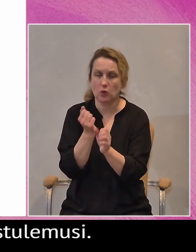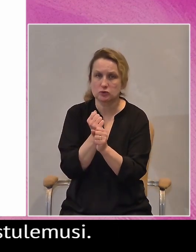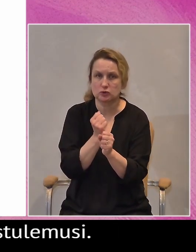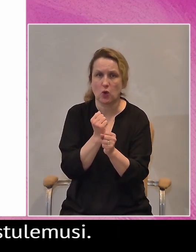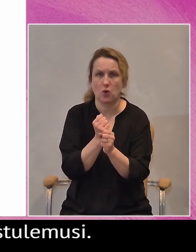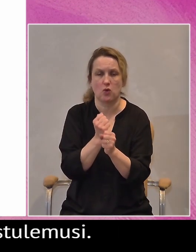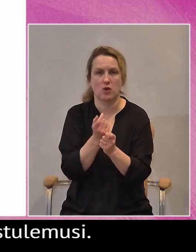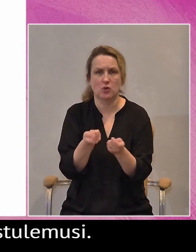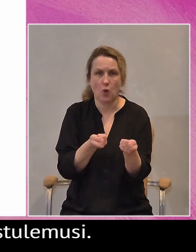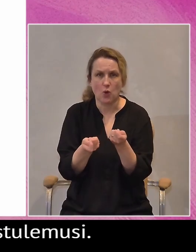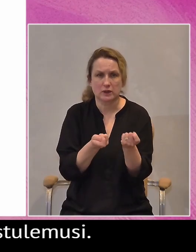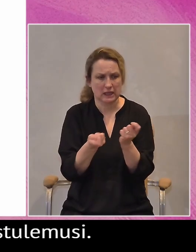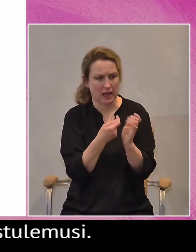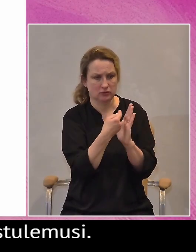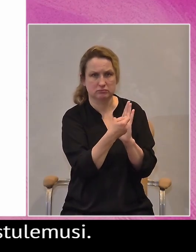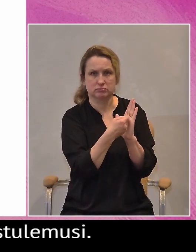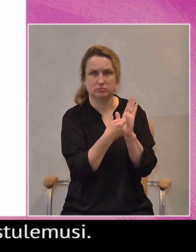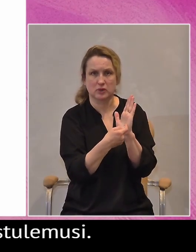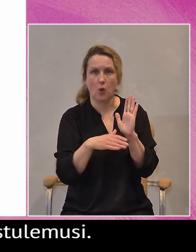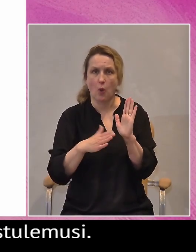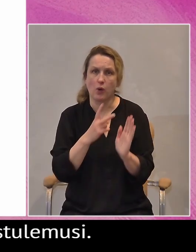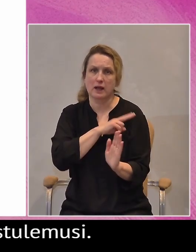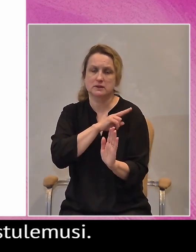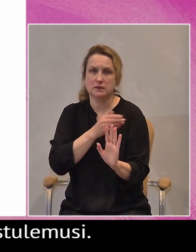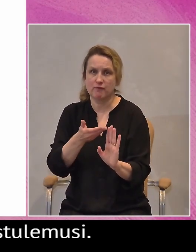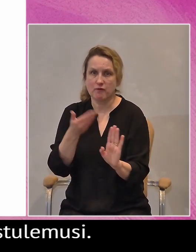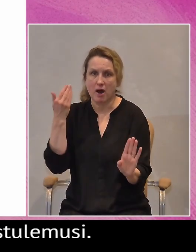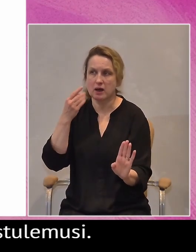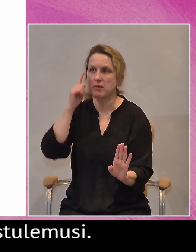a multidisciplinary approach.